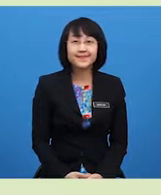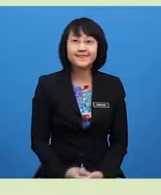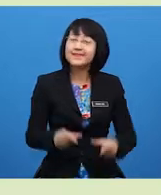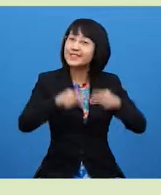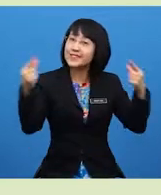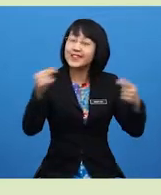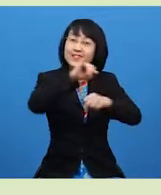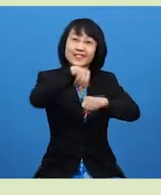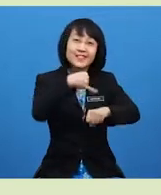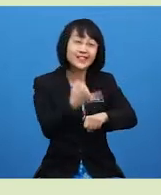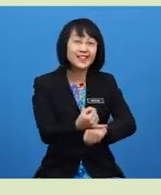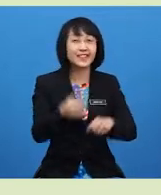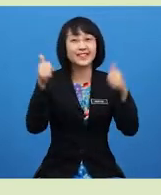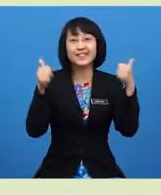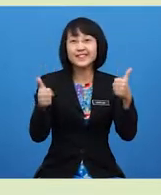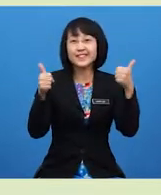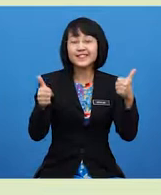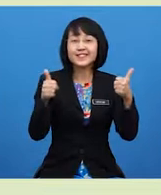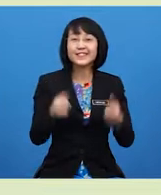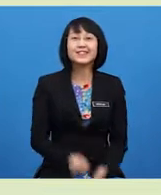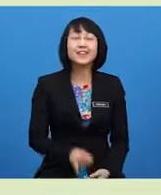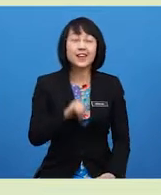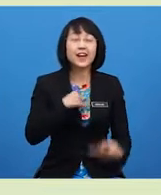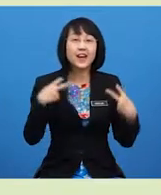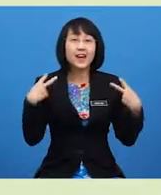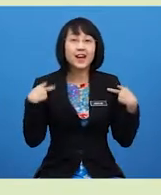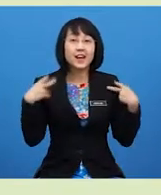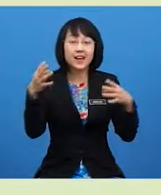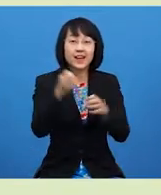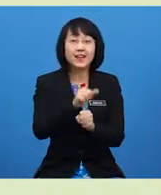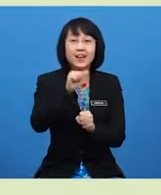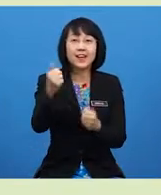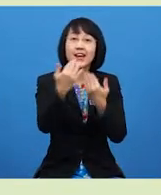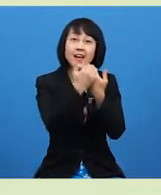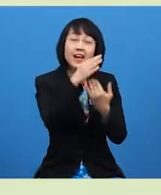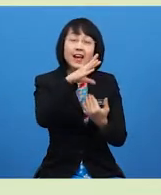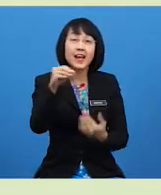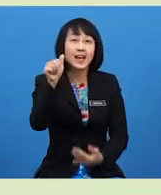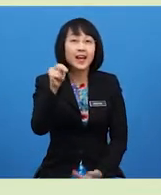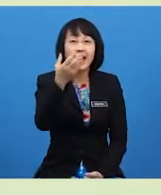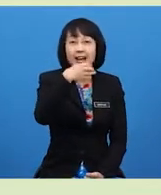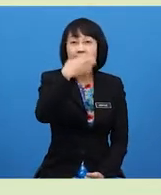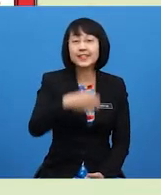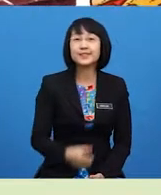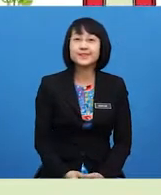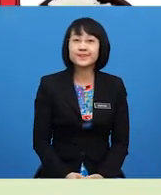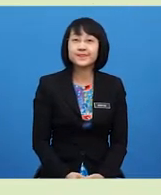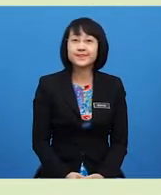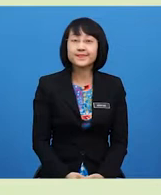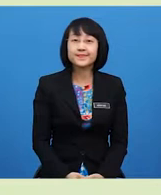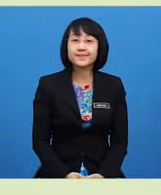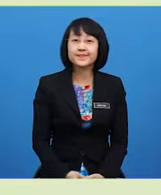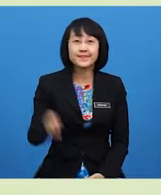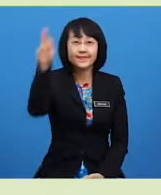Great job! I've got a sandwich and an apple. Now, let's go